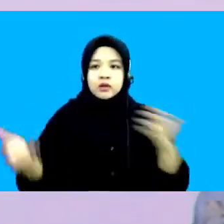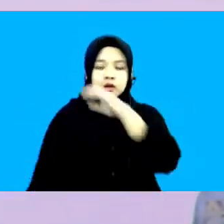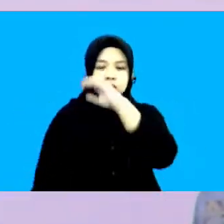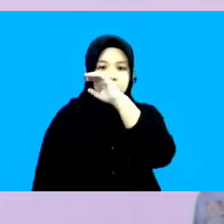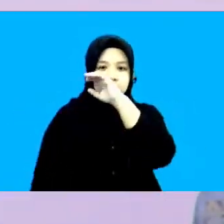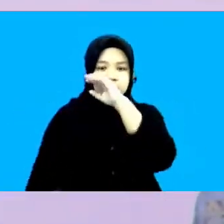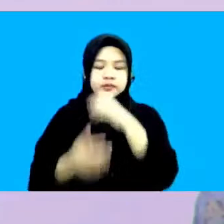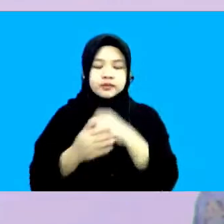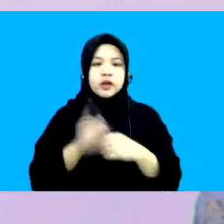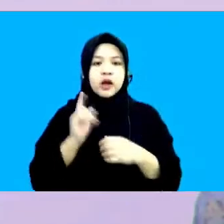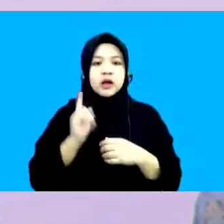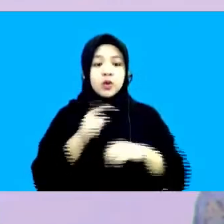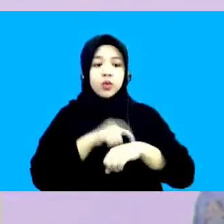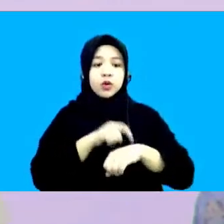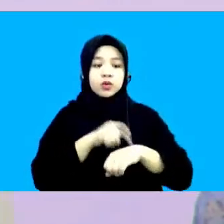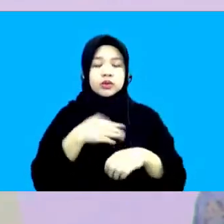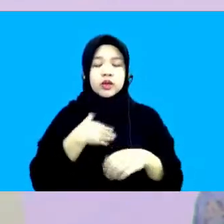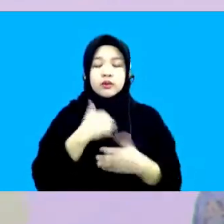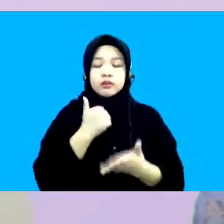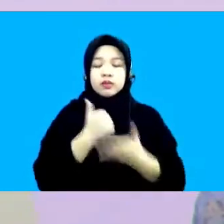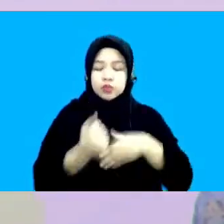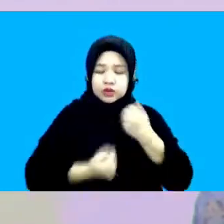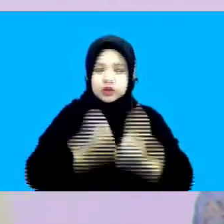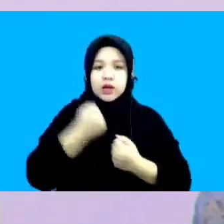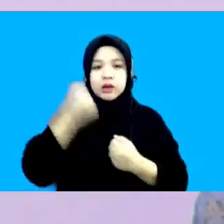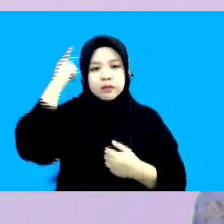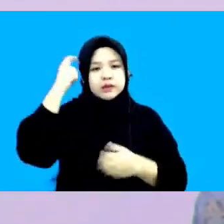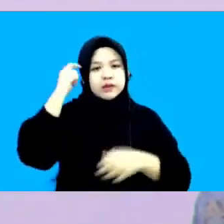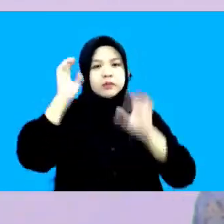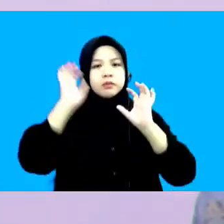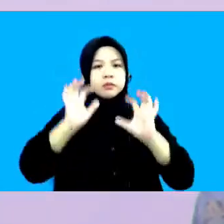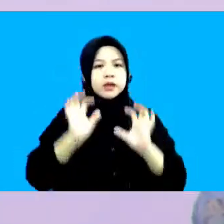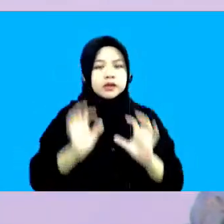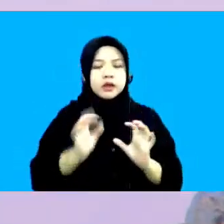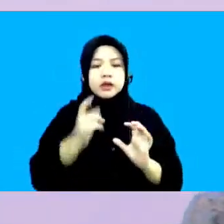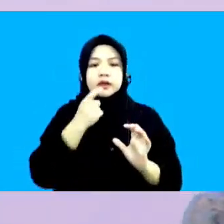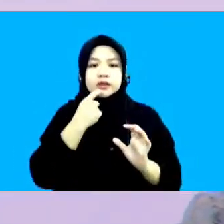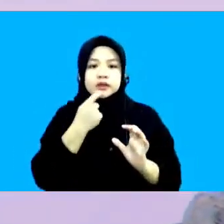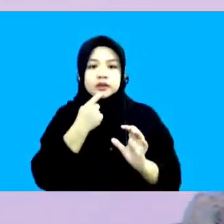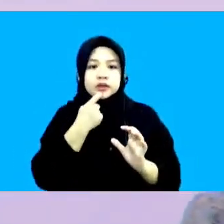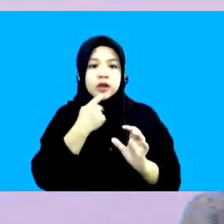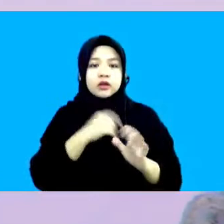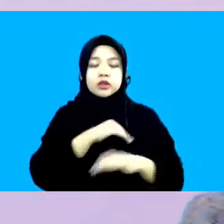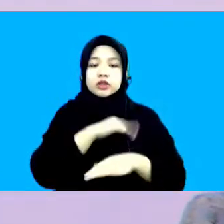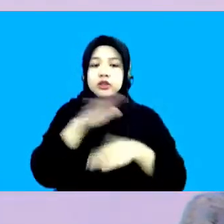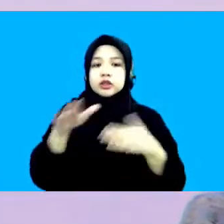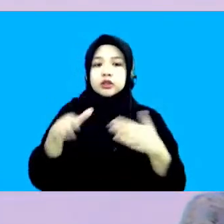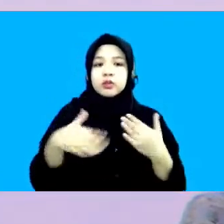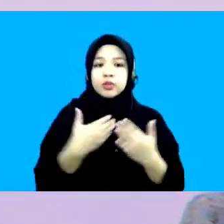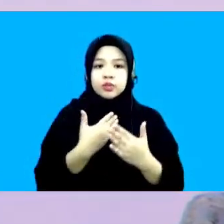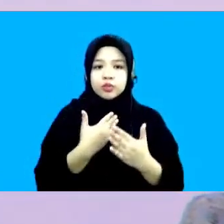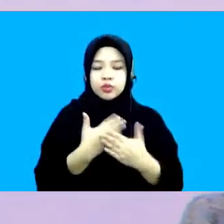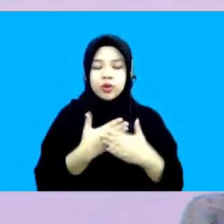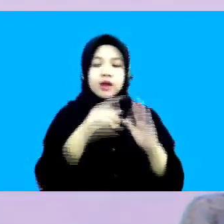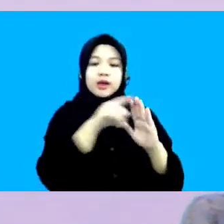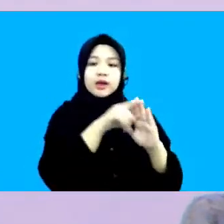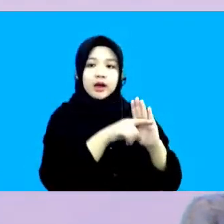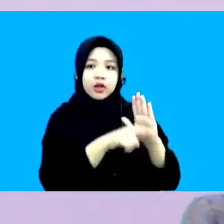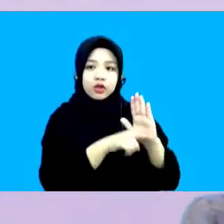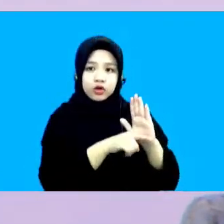pandemic, or basically the relieving of the pandemic. So that's maybe one lesson learned